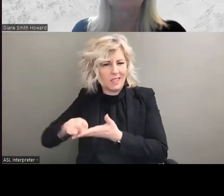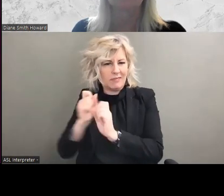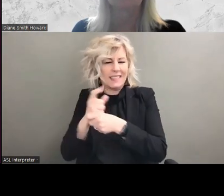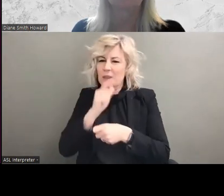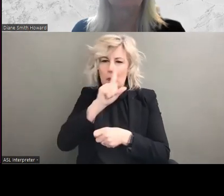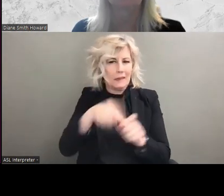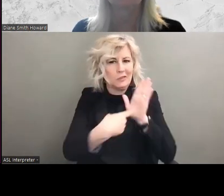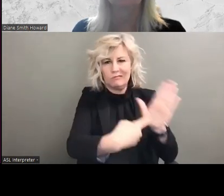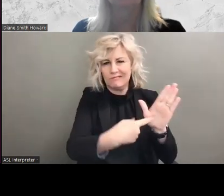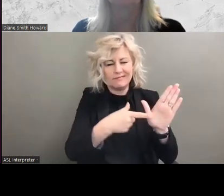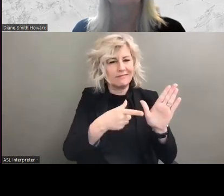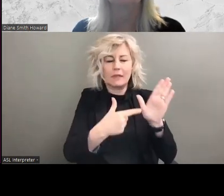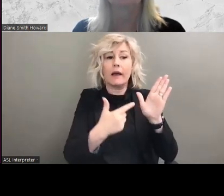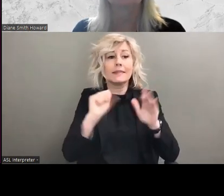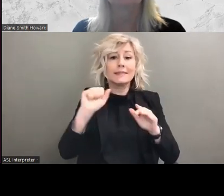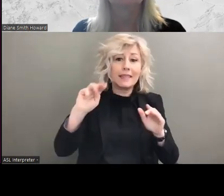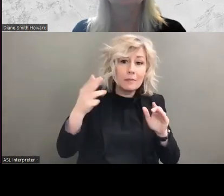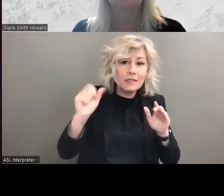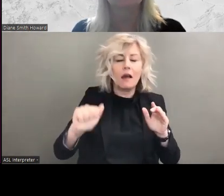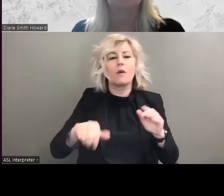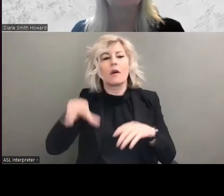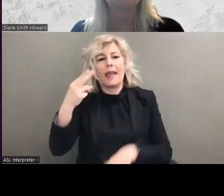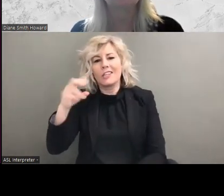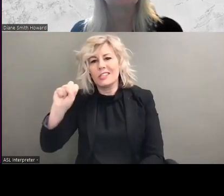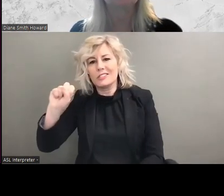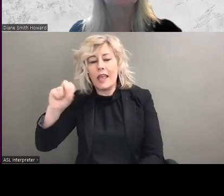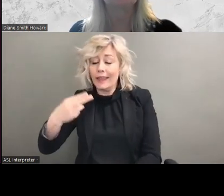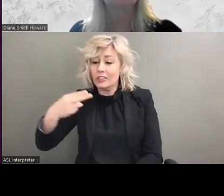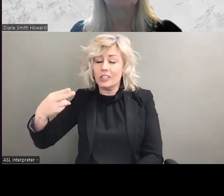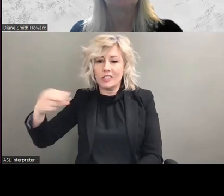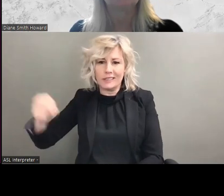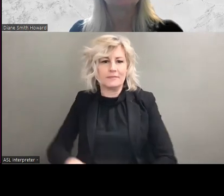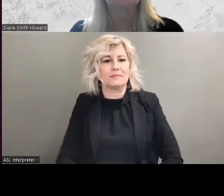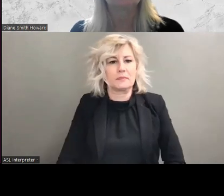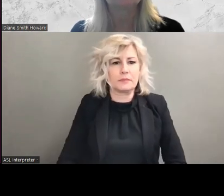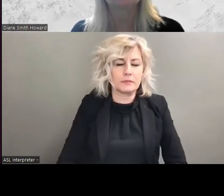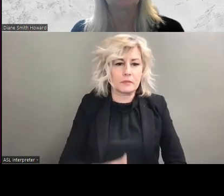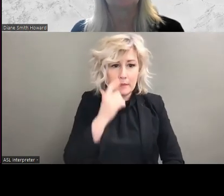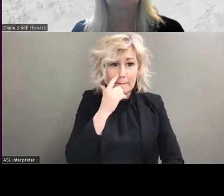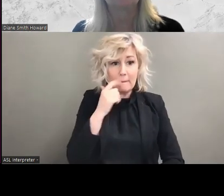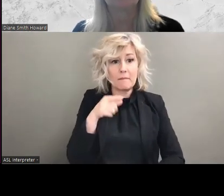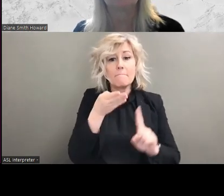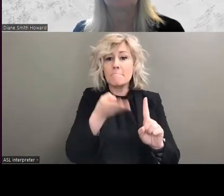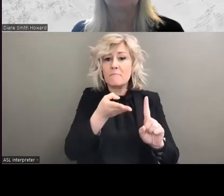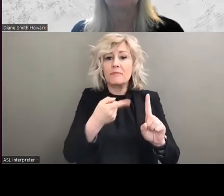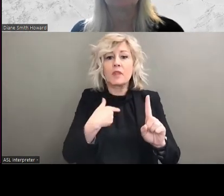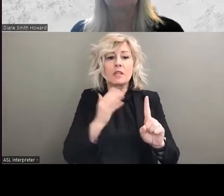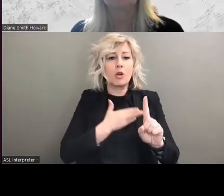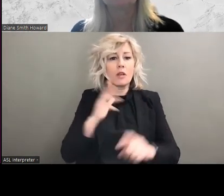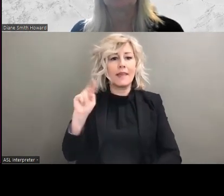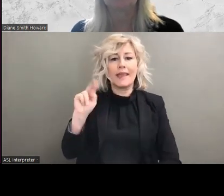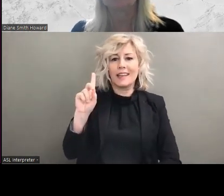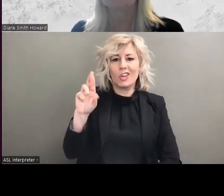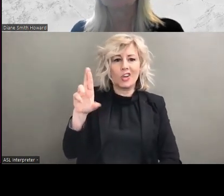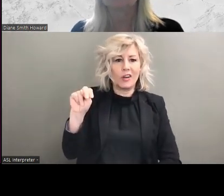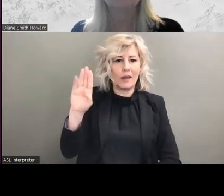reflect those of SAMHSA or HHS. Next slide. So this is part of the NDRN